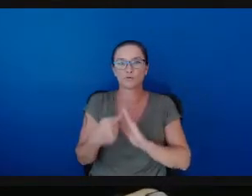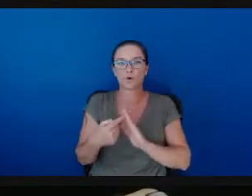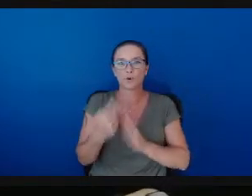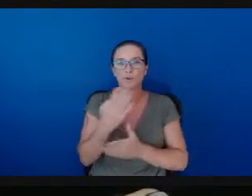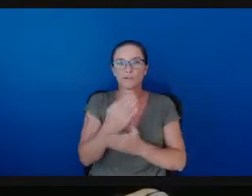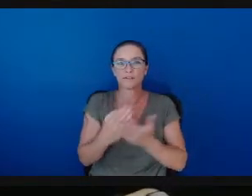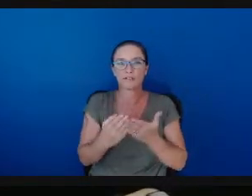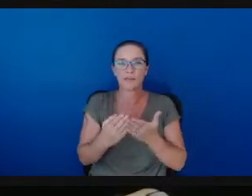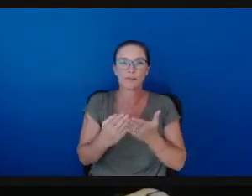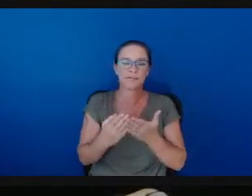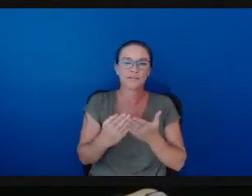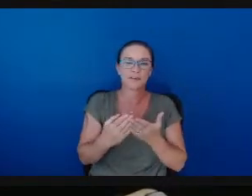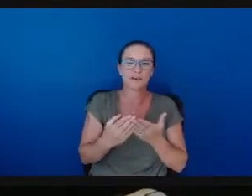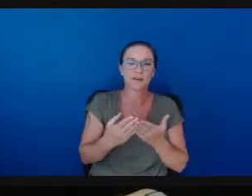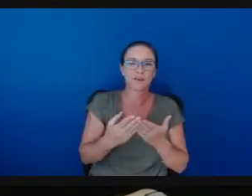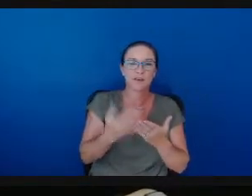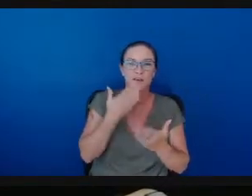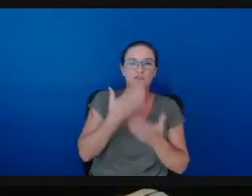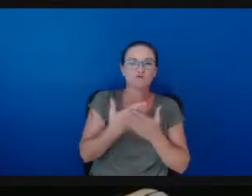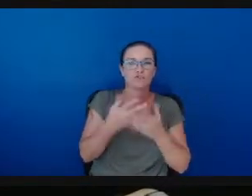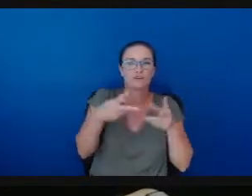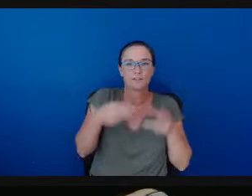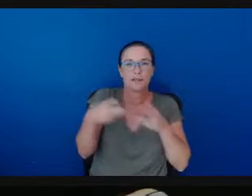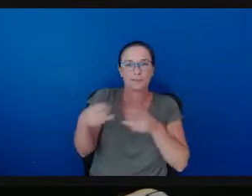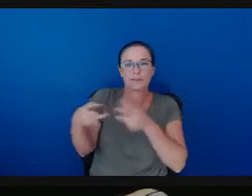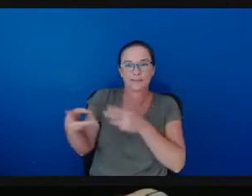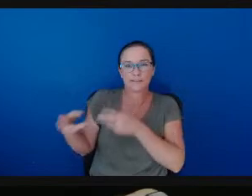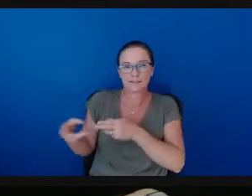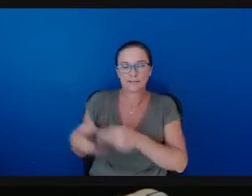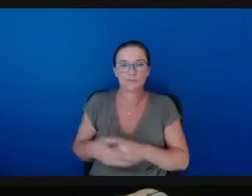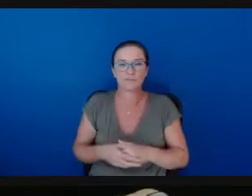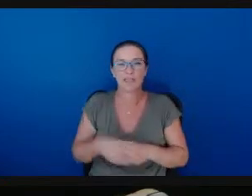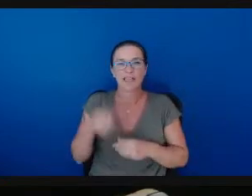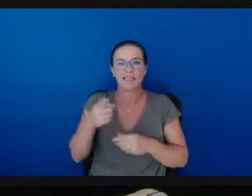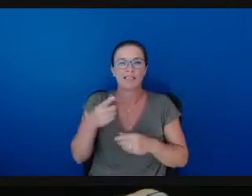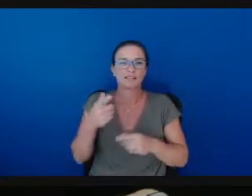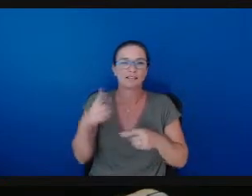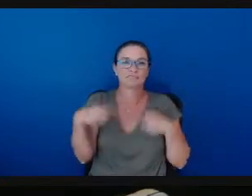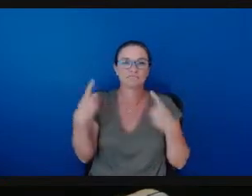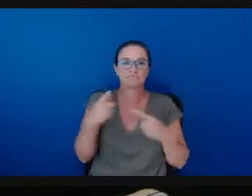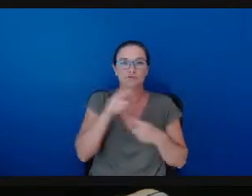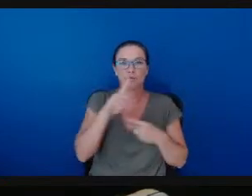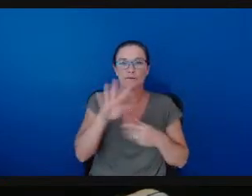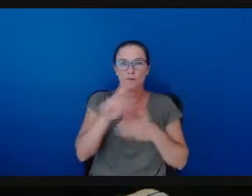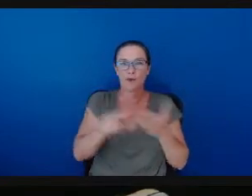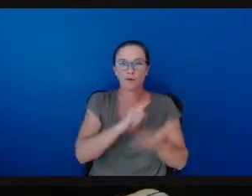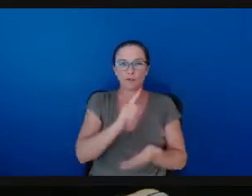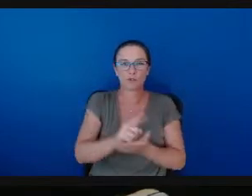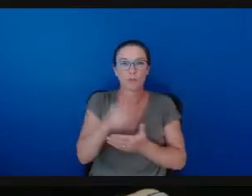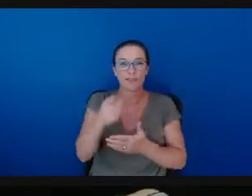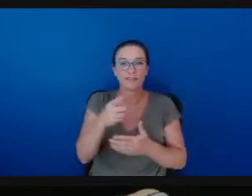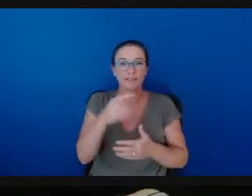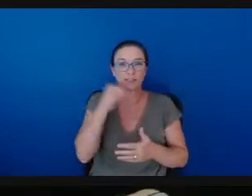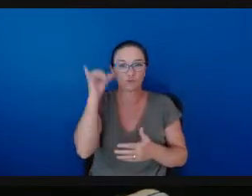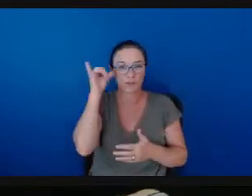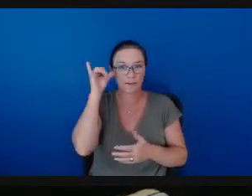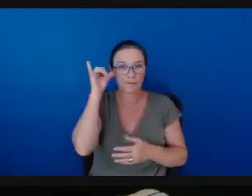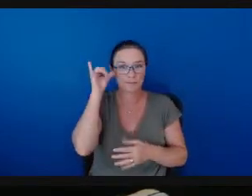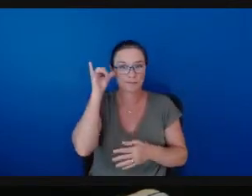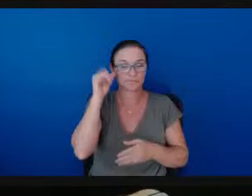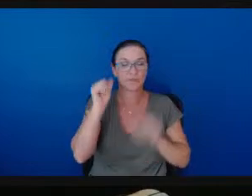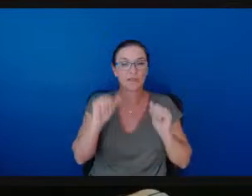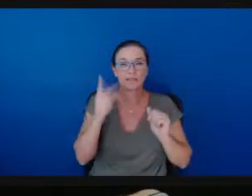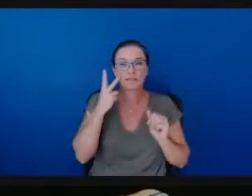like segments together here. And I just loop through the last 24 hours with a few camera switches here. So here's yesterday. You